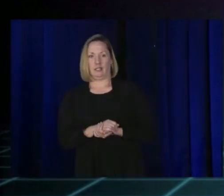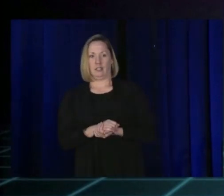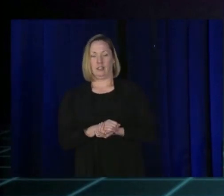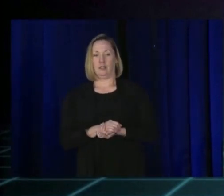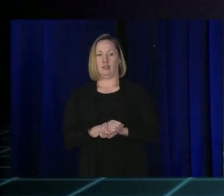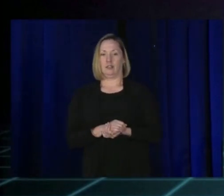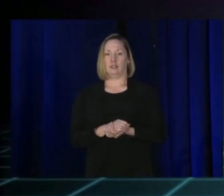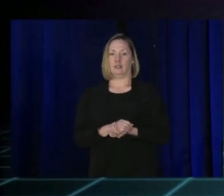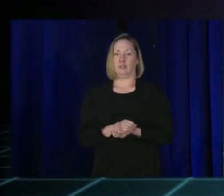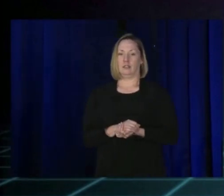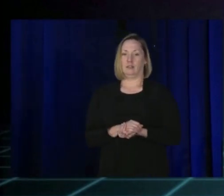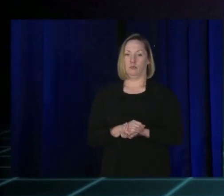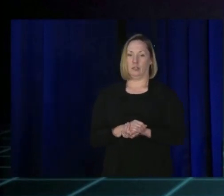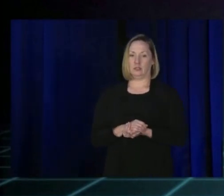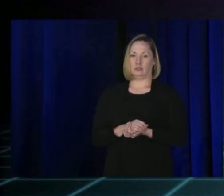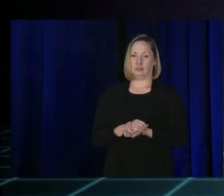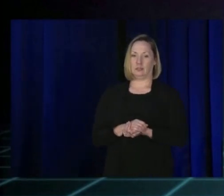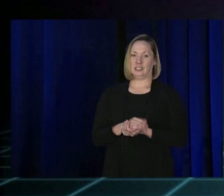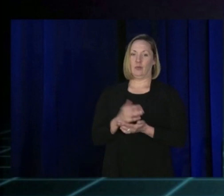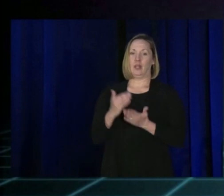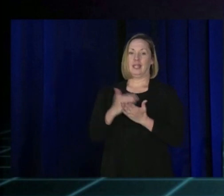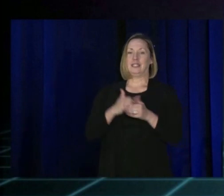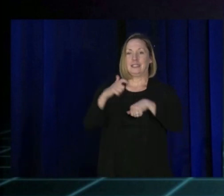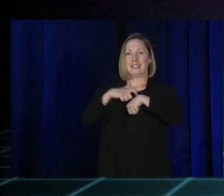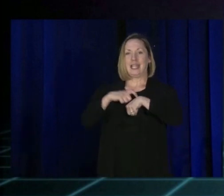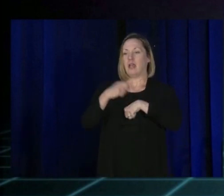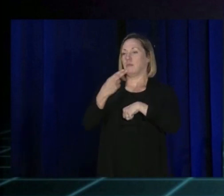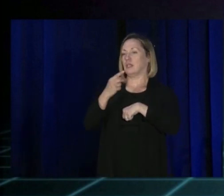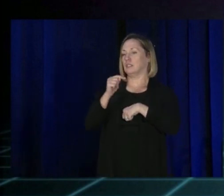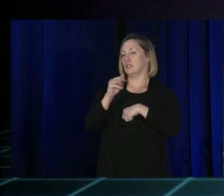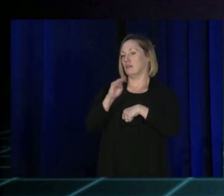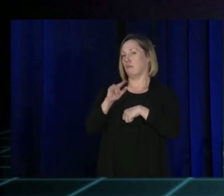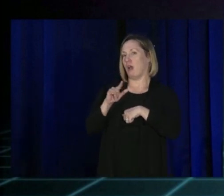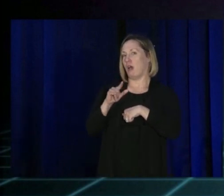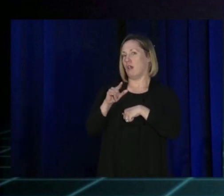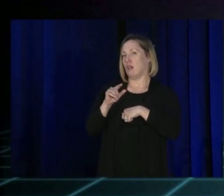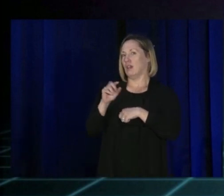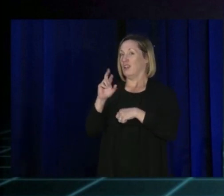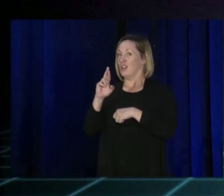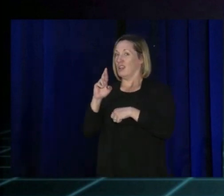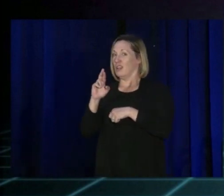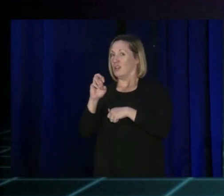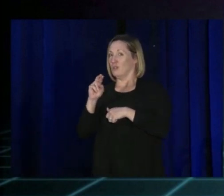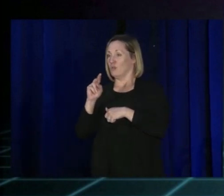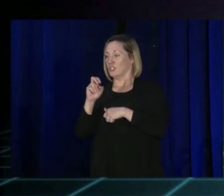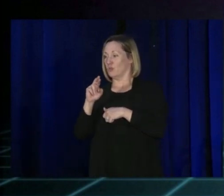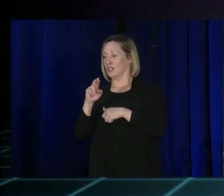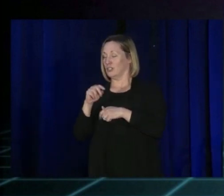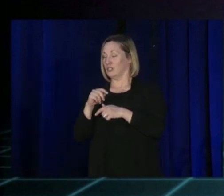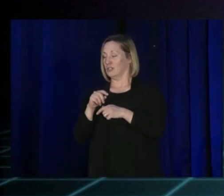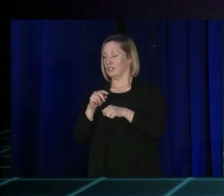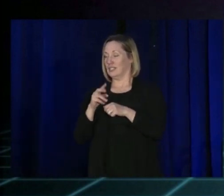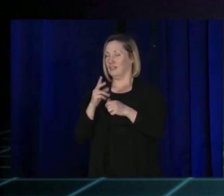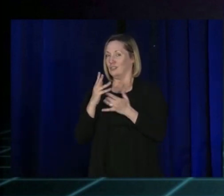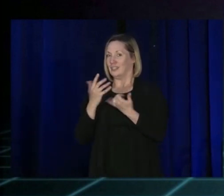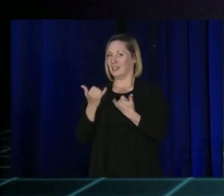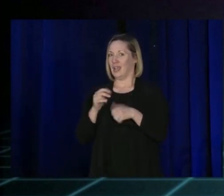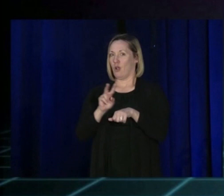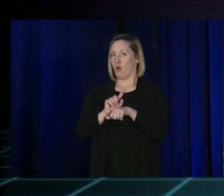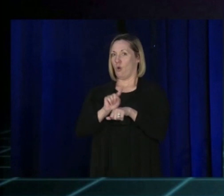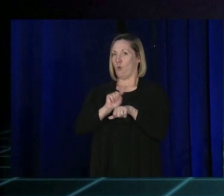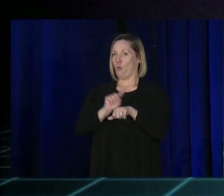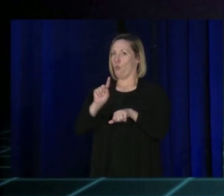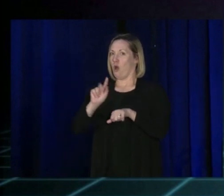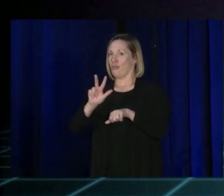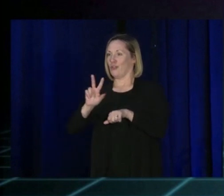time in which the HTML was rendered. And if we see here, it is at 1:37, that's when it was, and it's